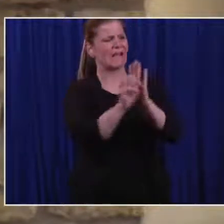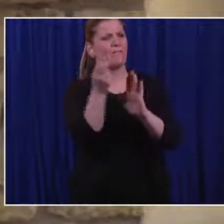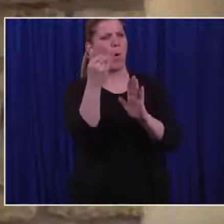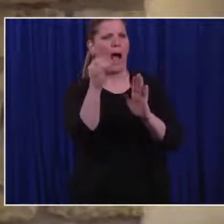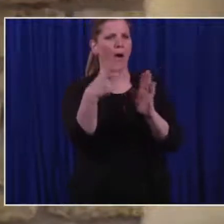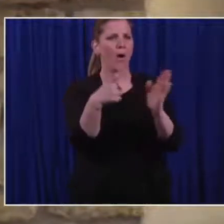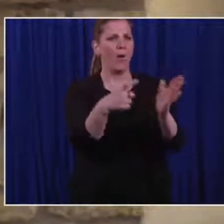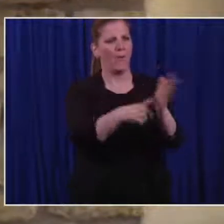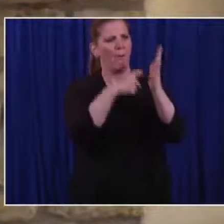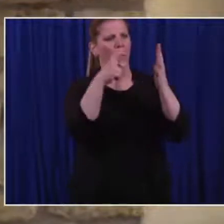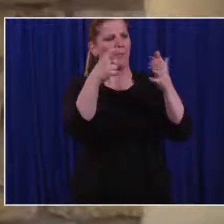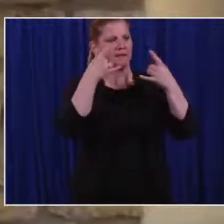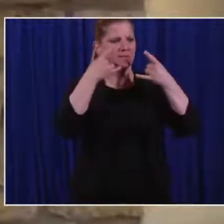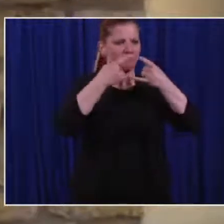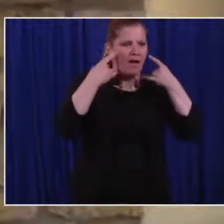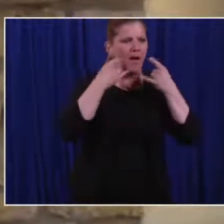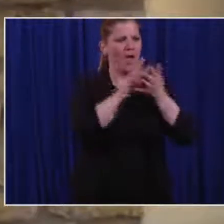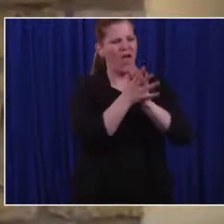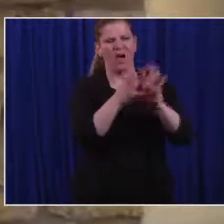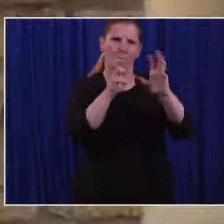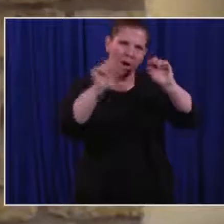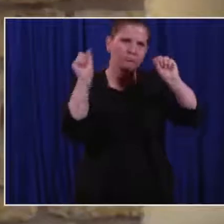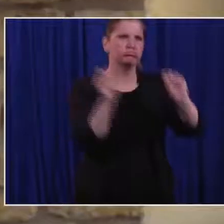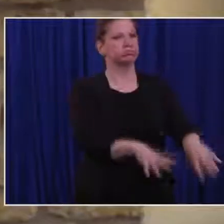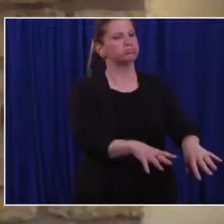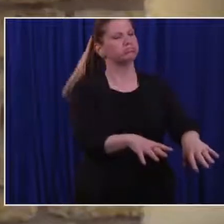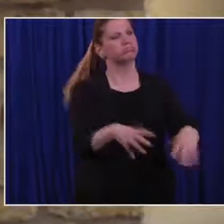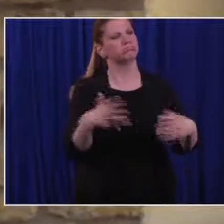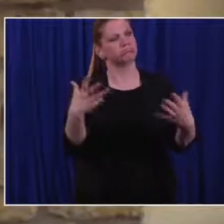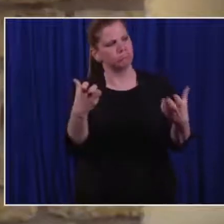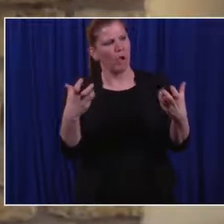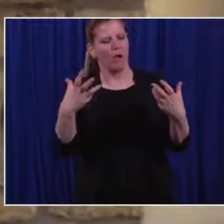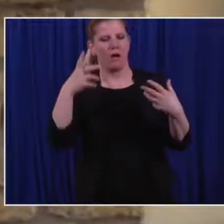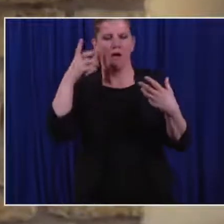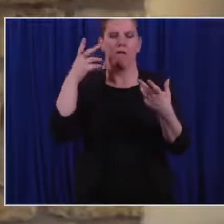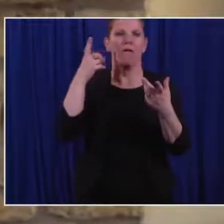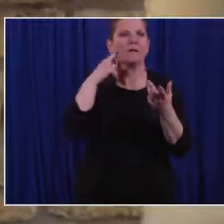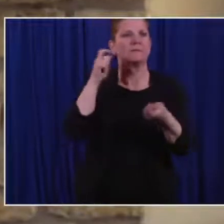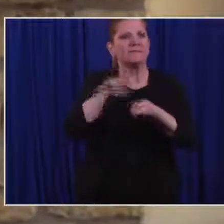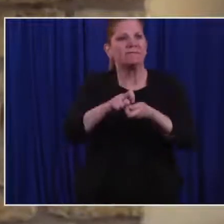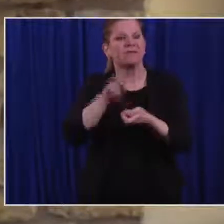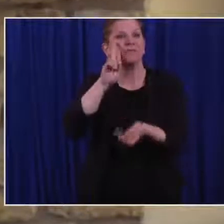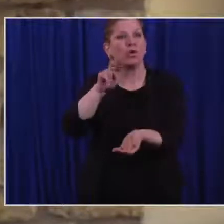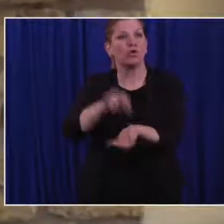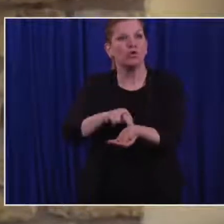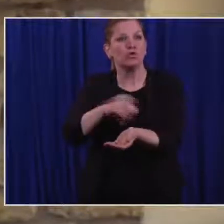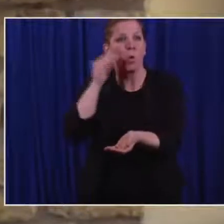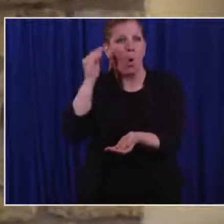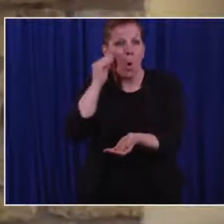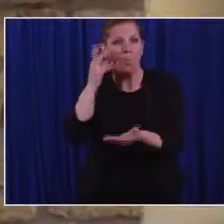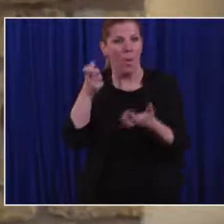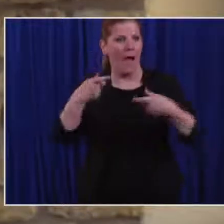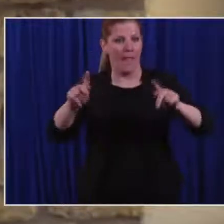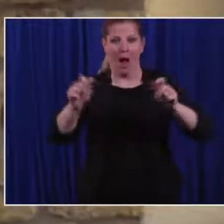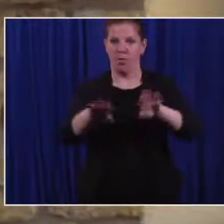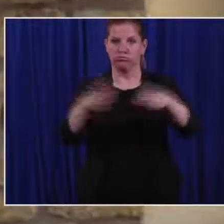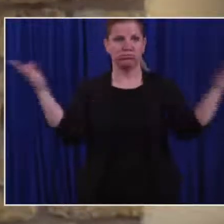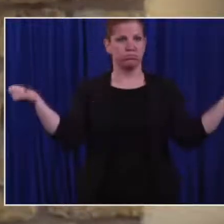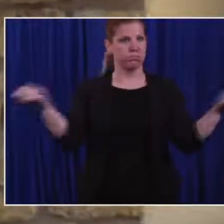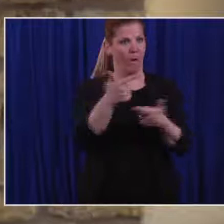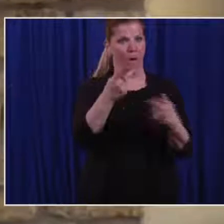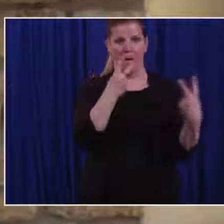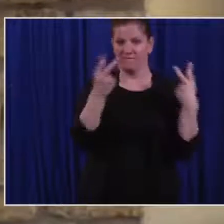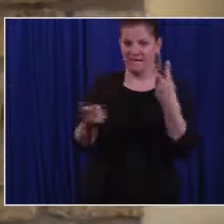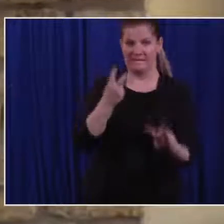home. He's urging you to allow full, unfettered visitation at long-term care centers. And he noted states like Kentucky are doing this. They've gone